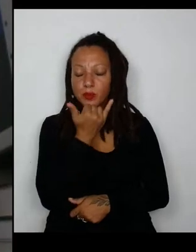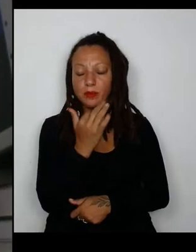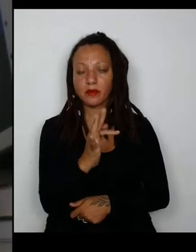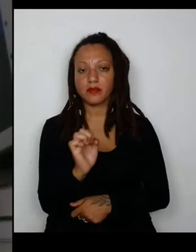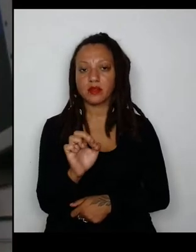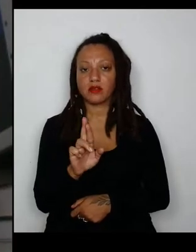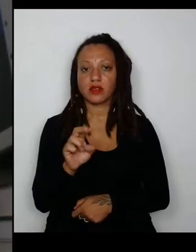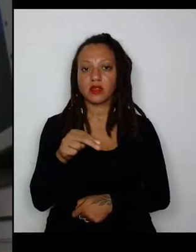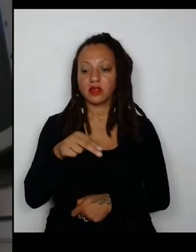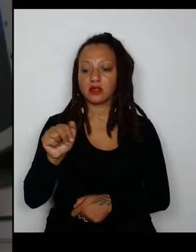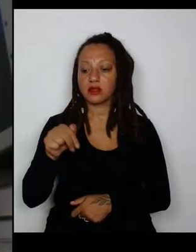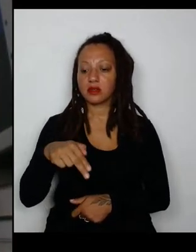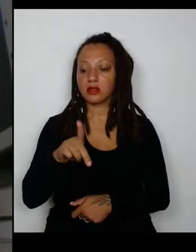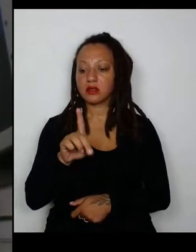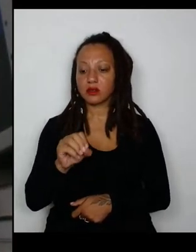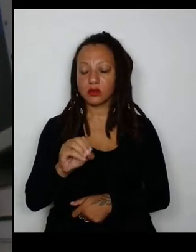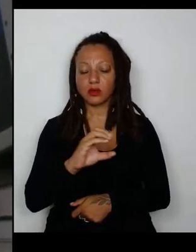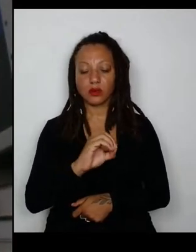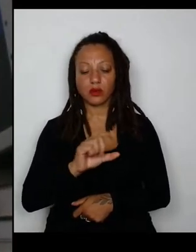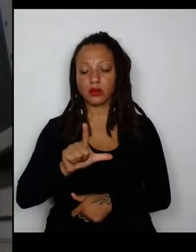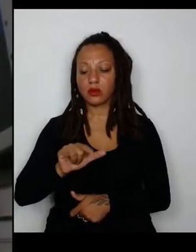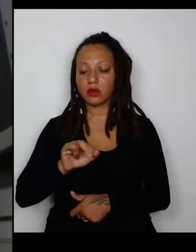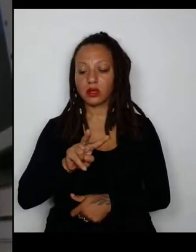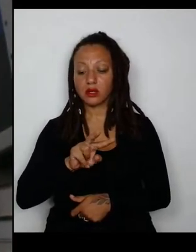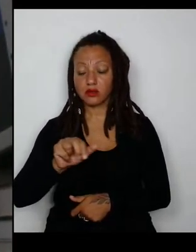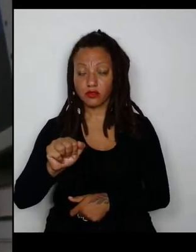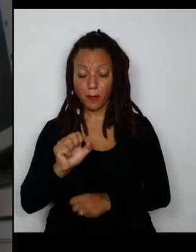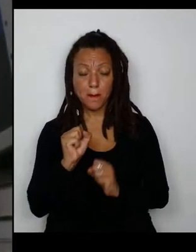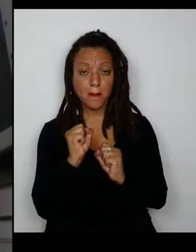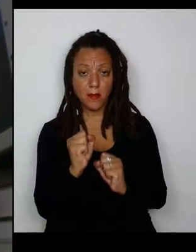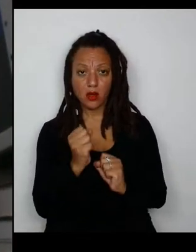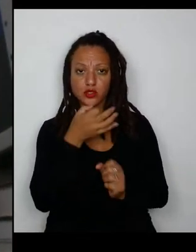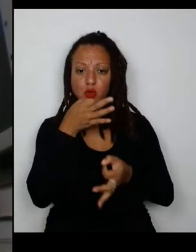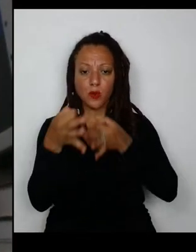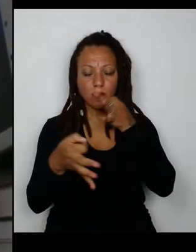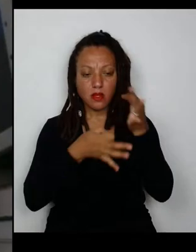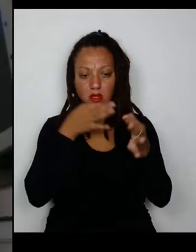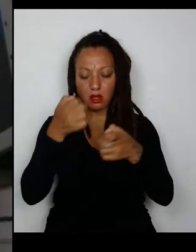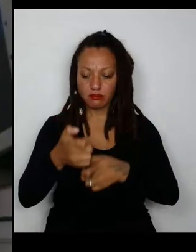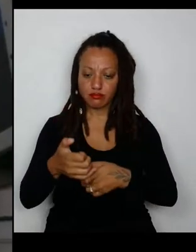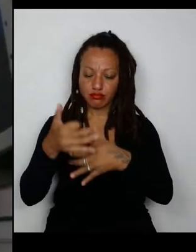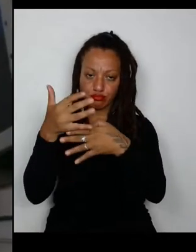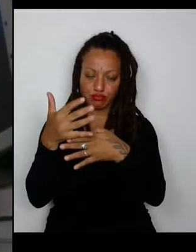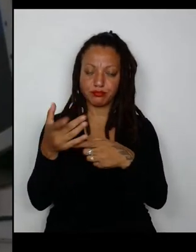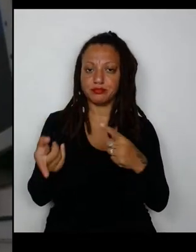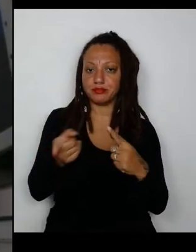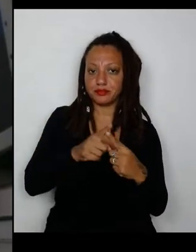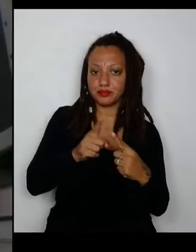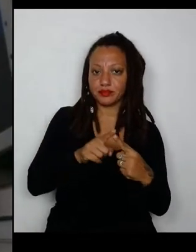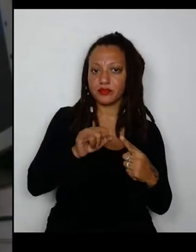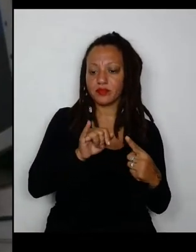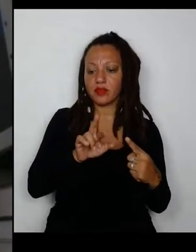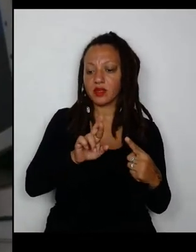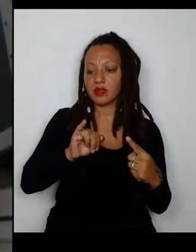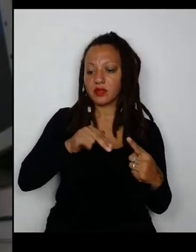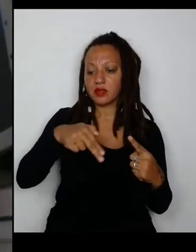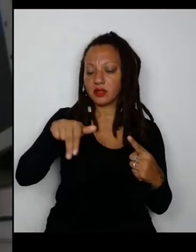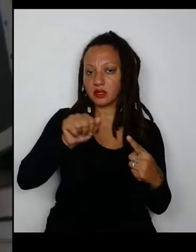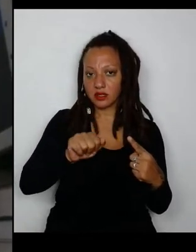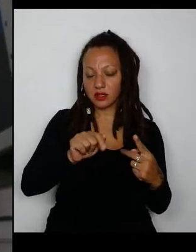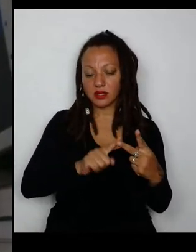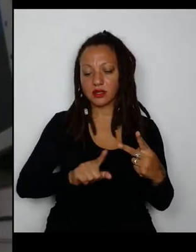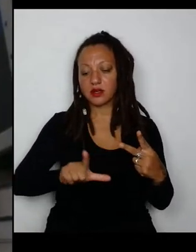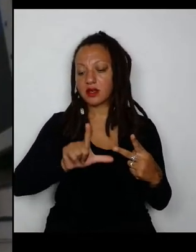oliva as a reminder you can submit questions and comments about irina's